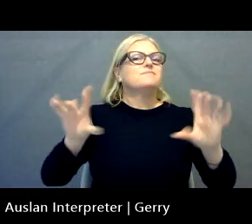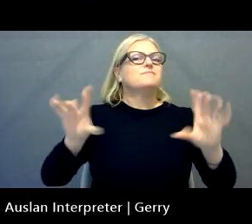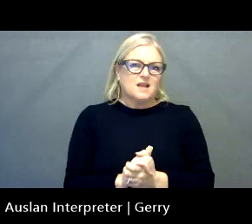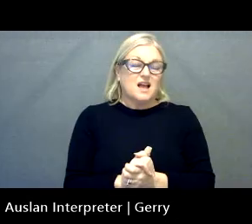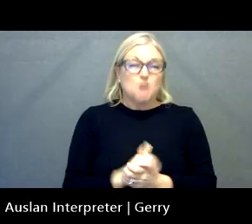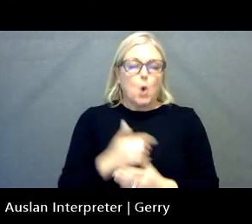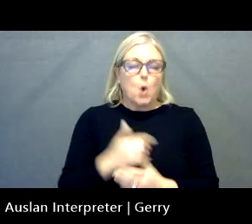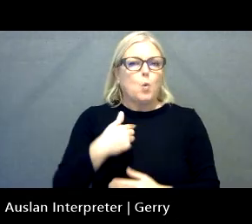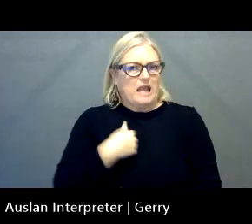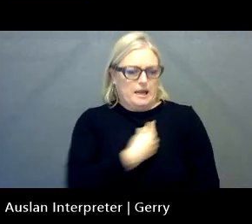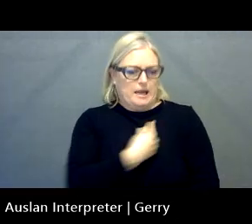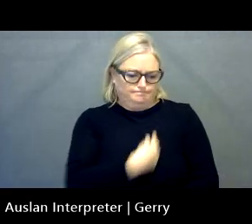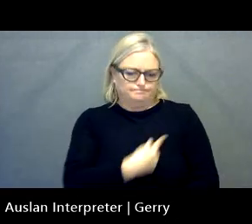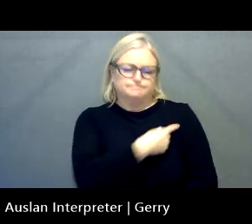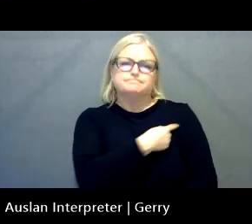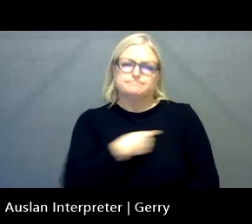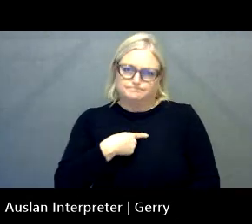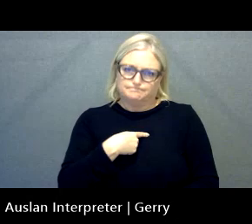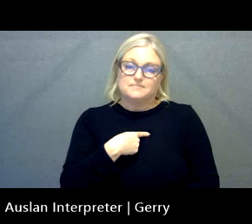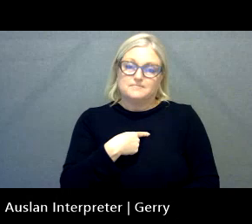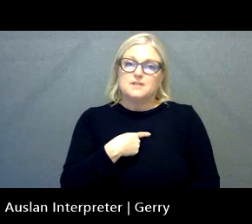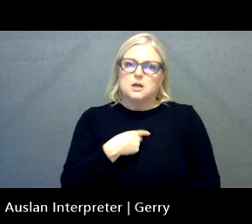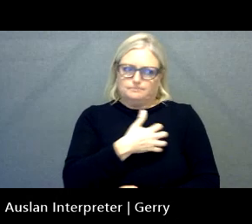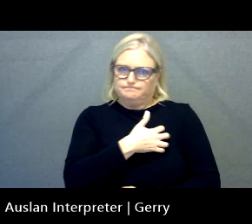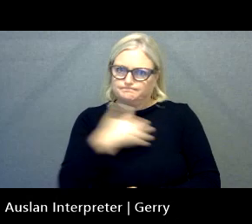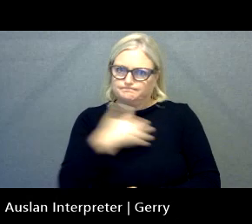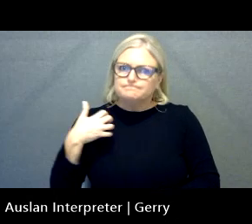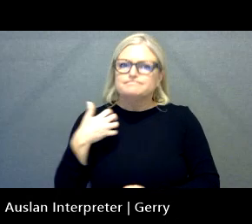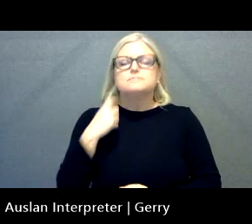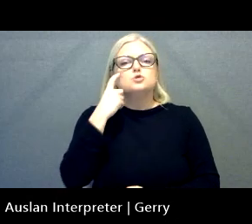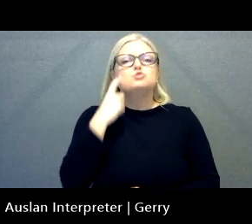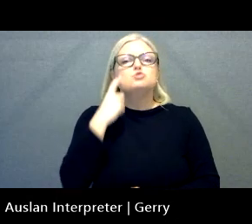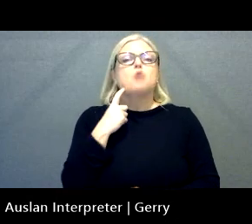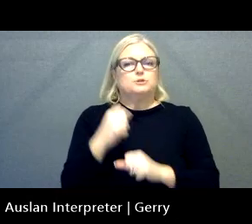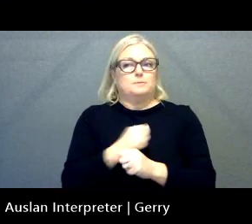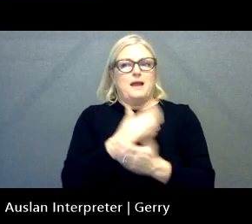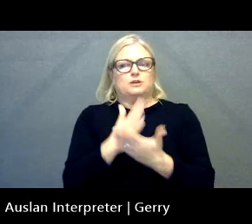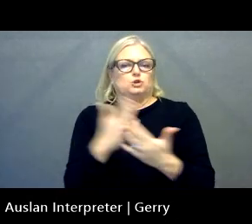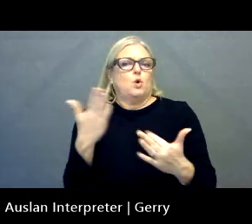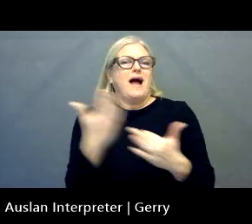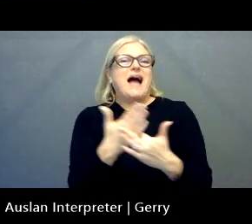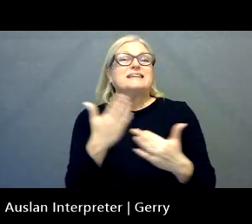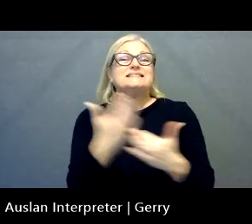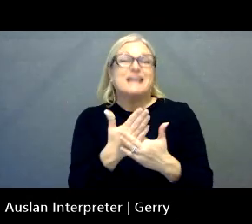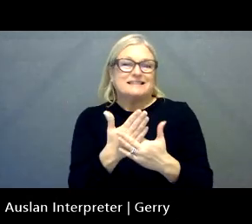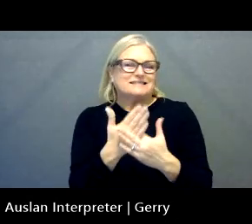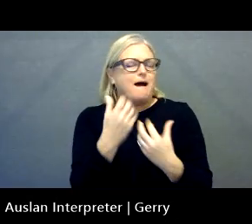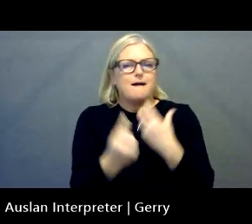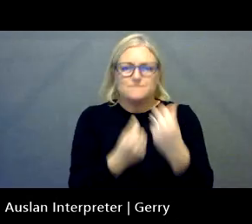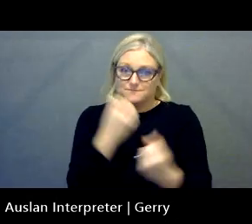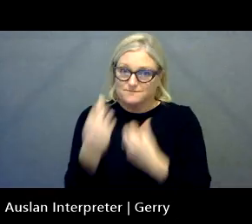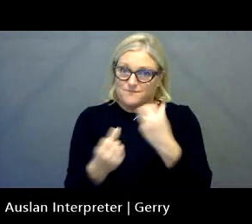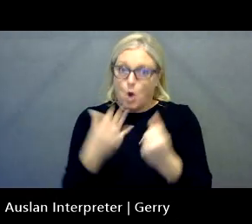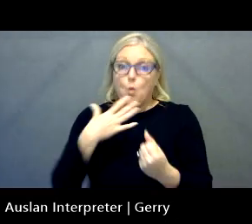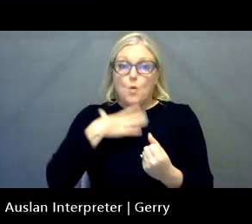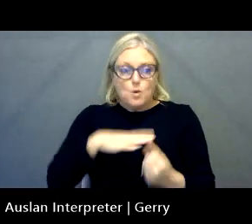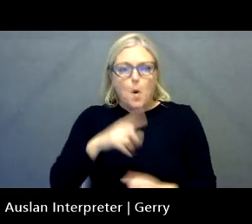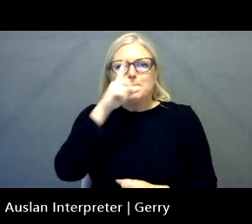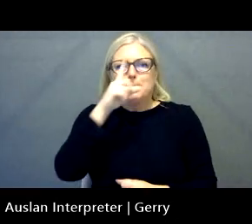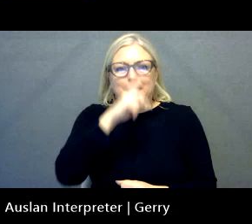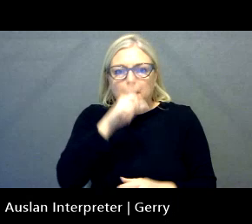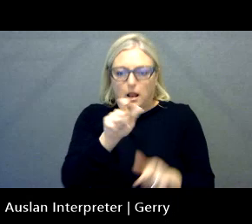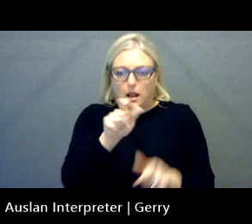of having self-completion for this index. So that we are really capturing the perspectives of the person